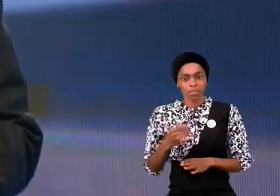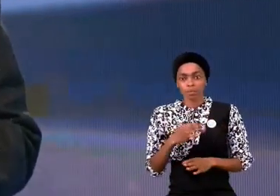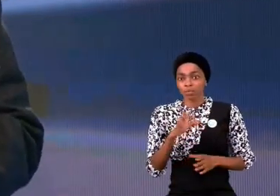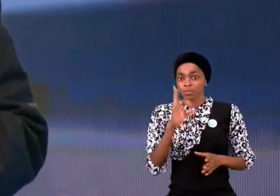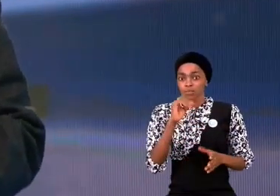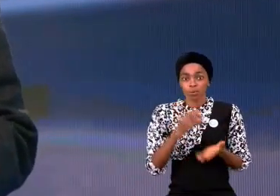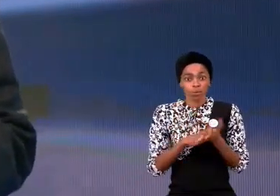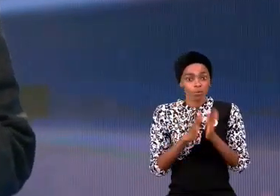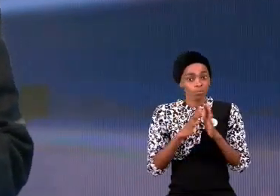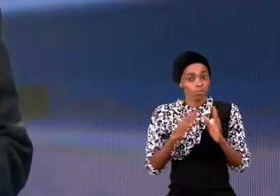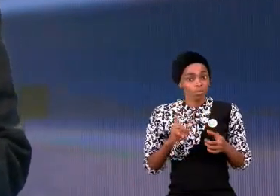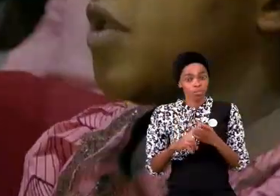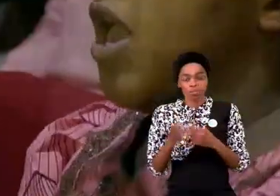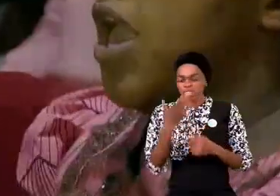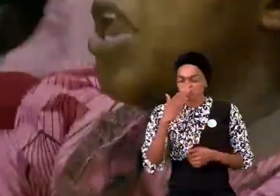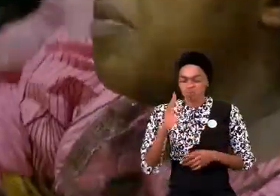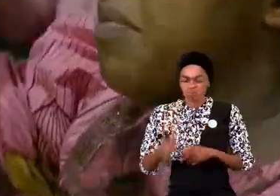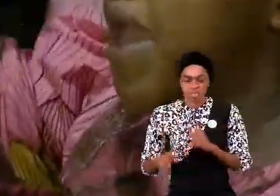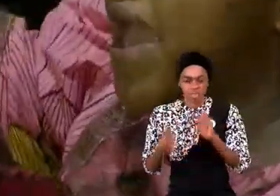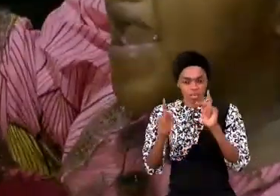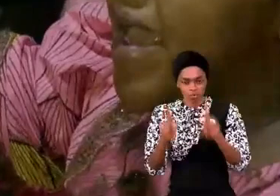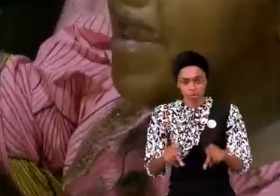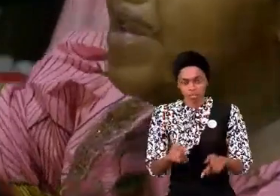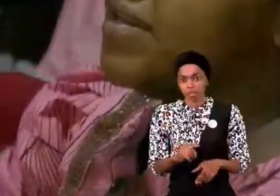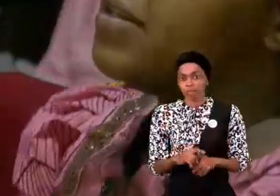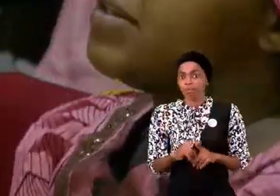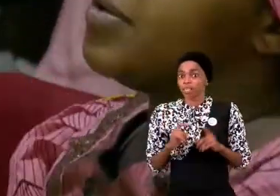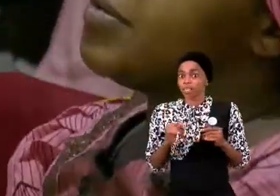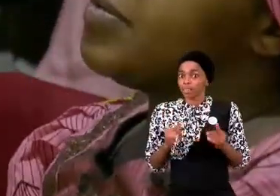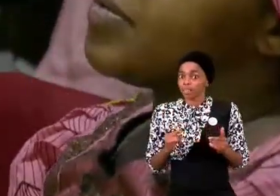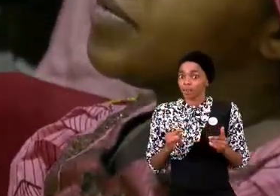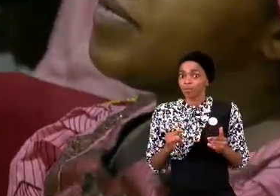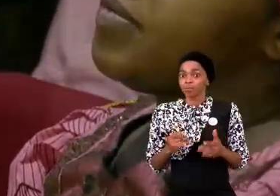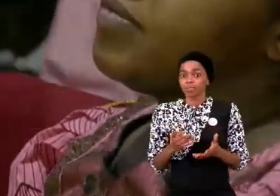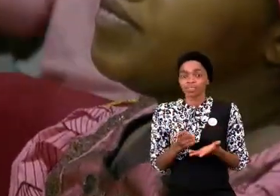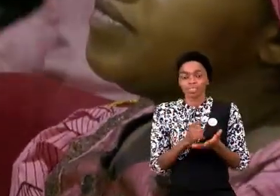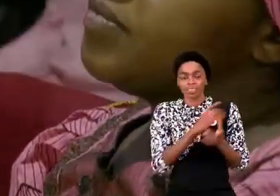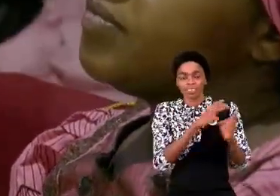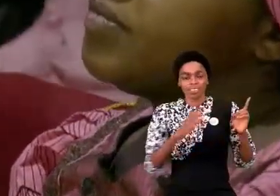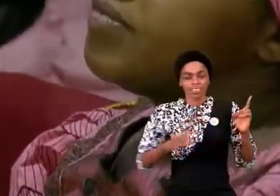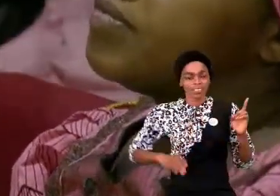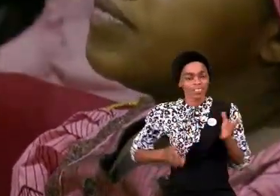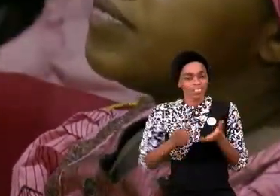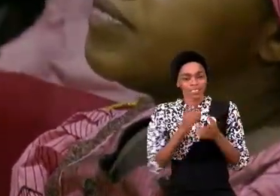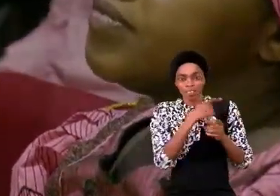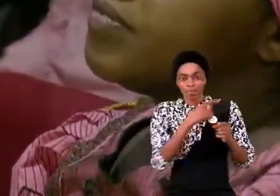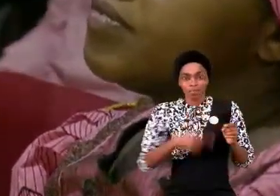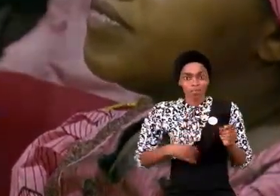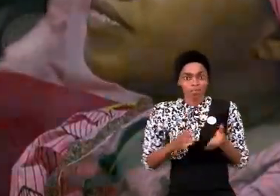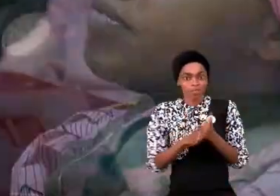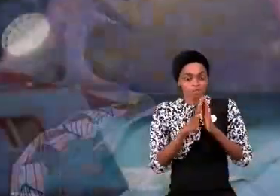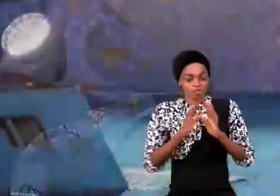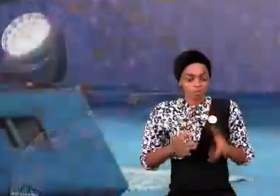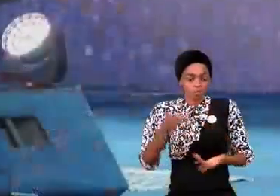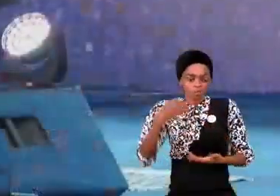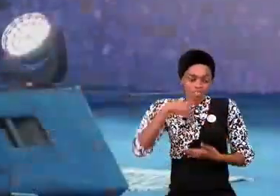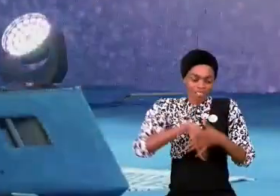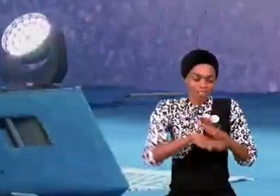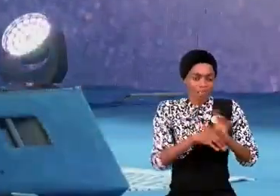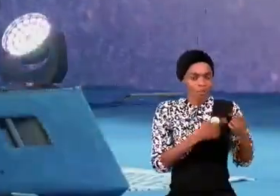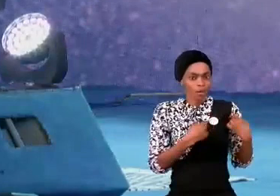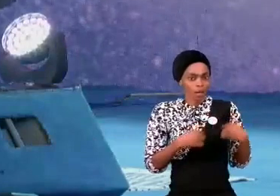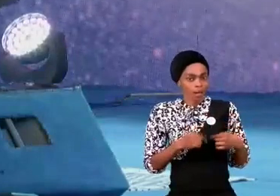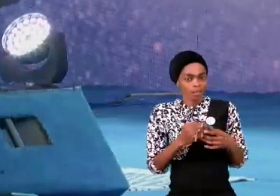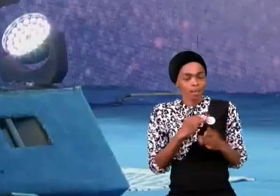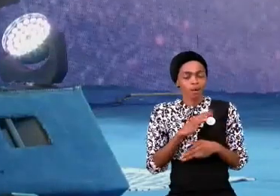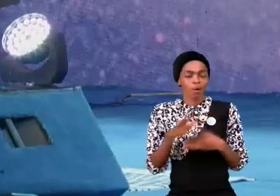of Peace, will come to your heart. And then all the confusion and all the doubt and all the